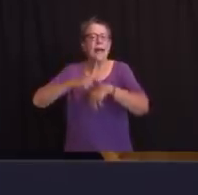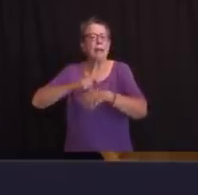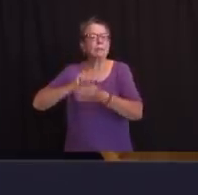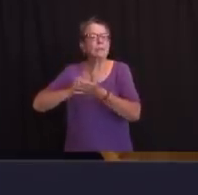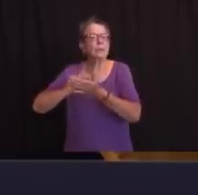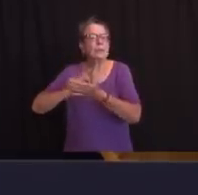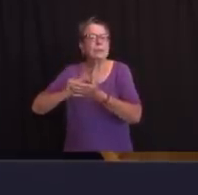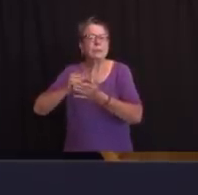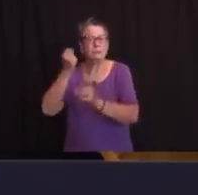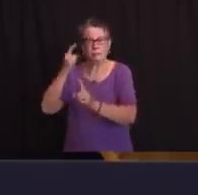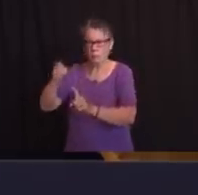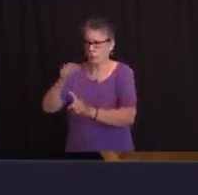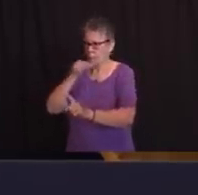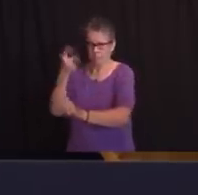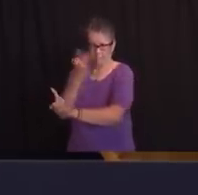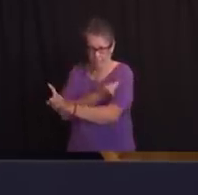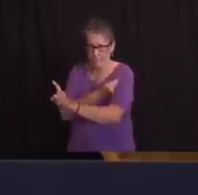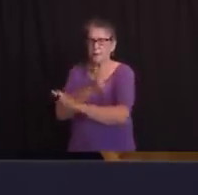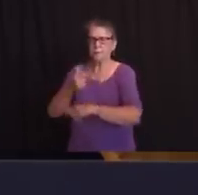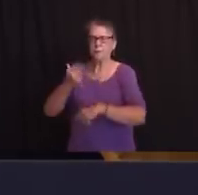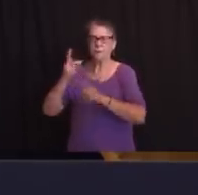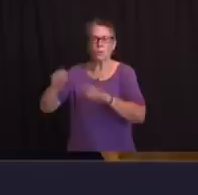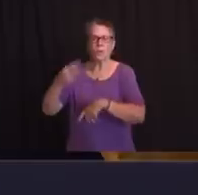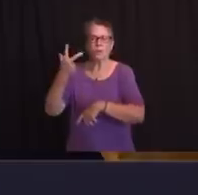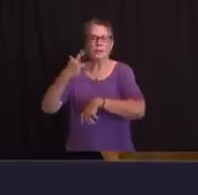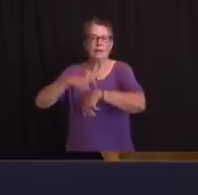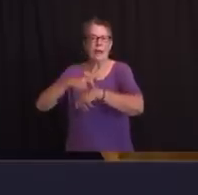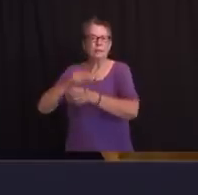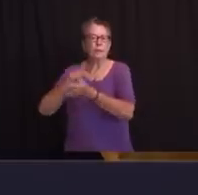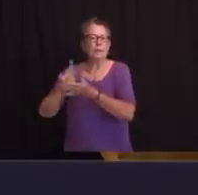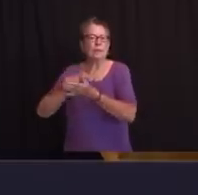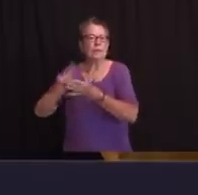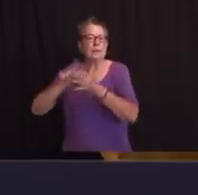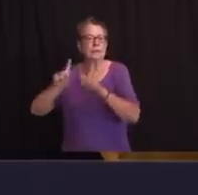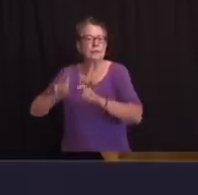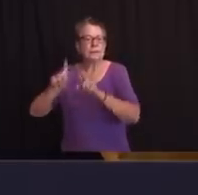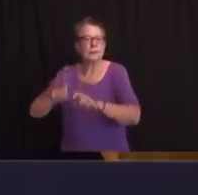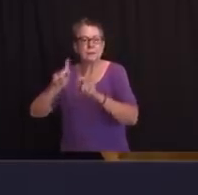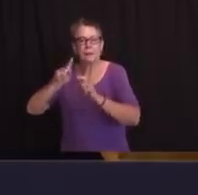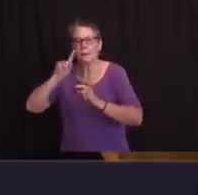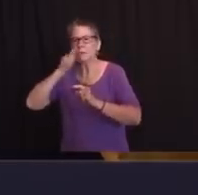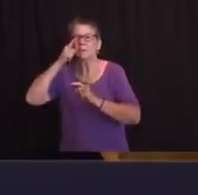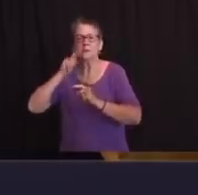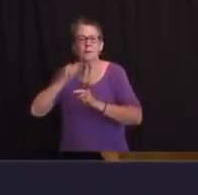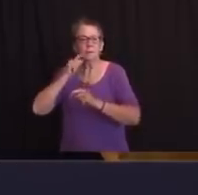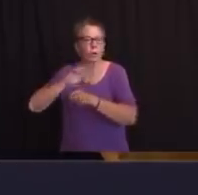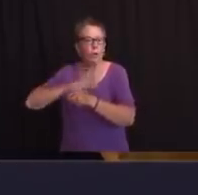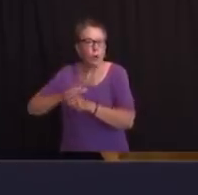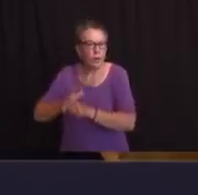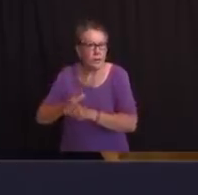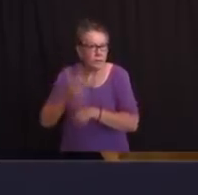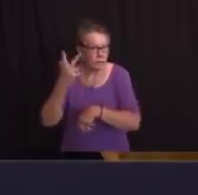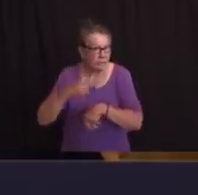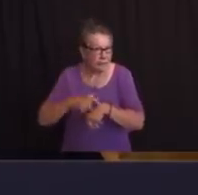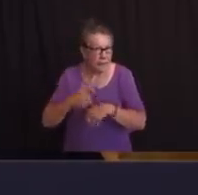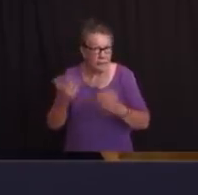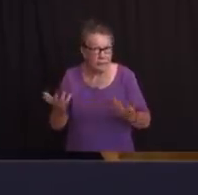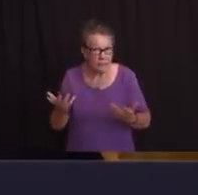individuals. On their own time, I could tell you at the state level, they will not